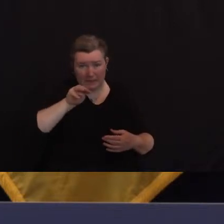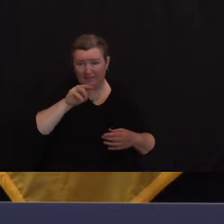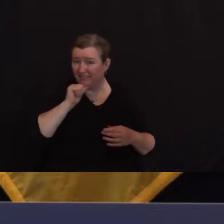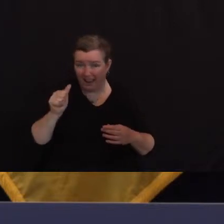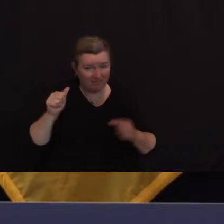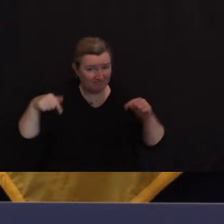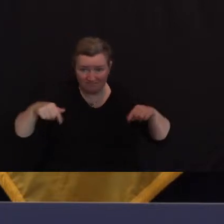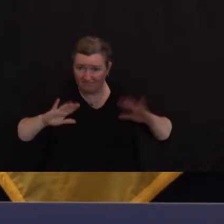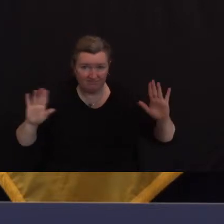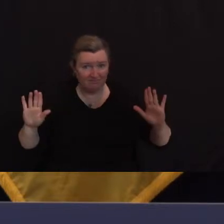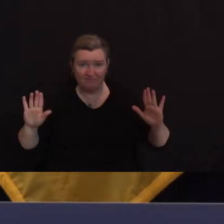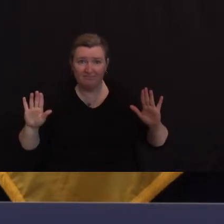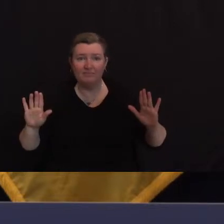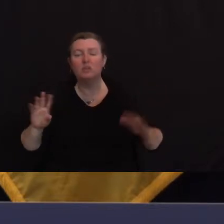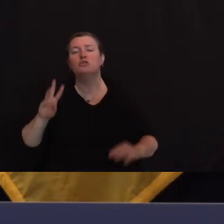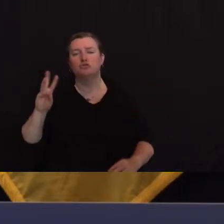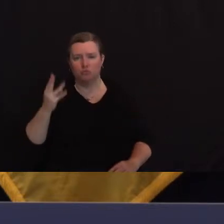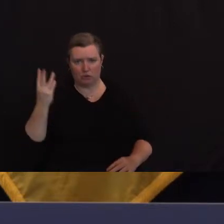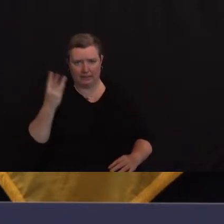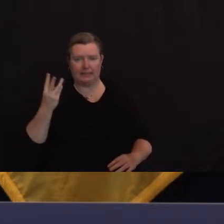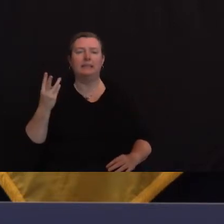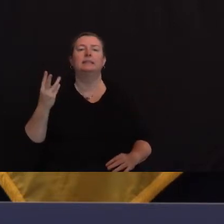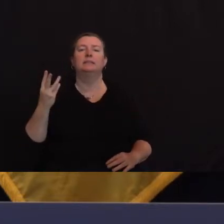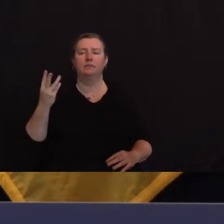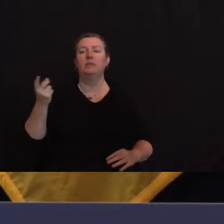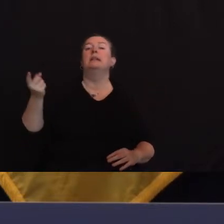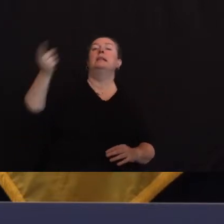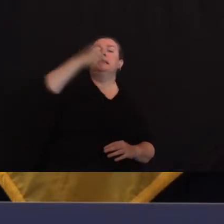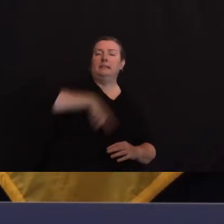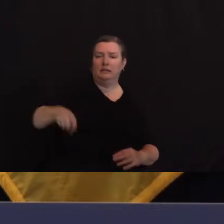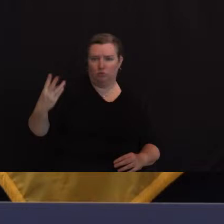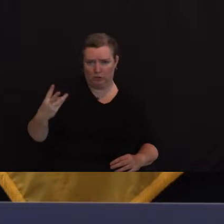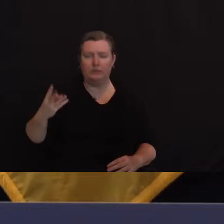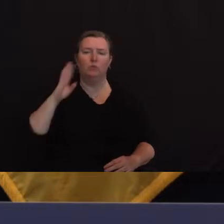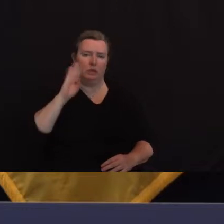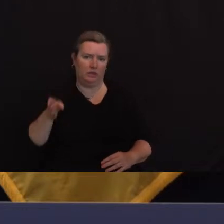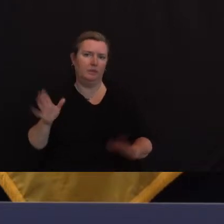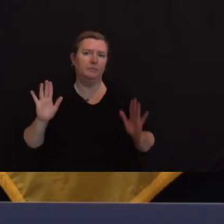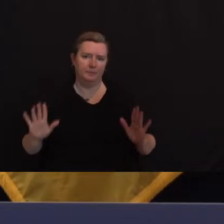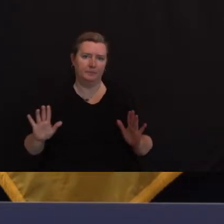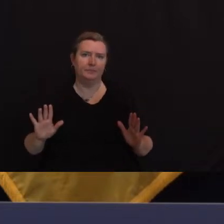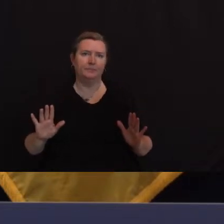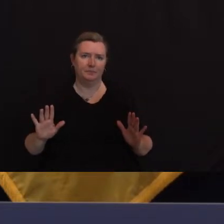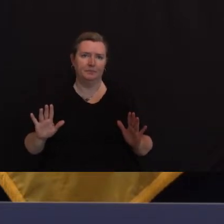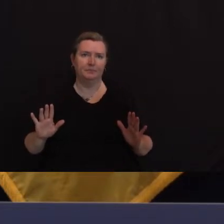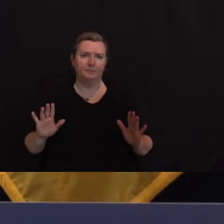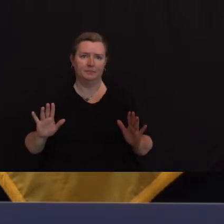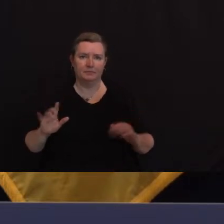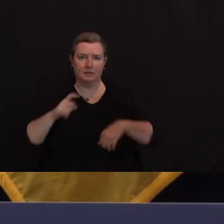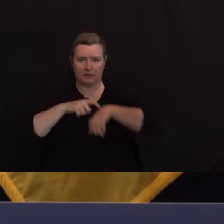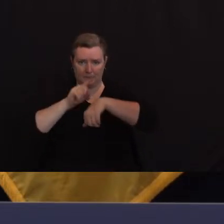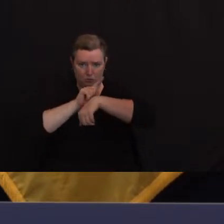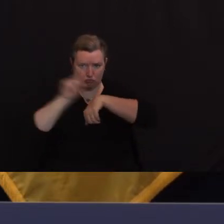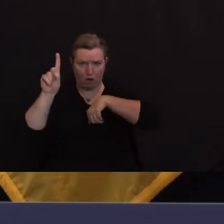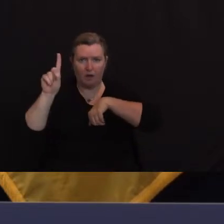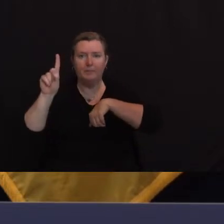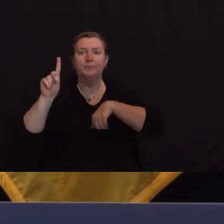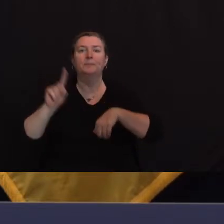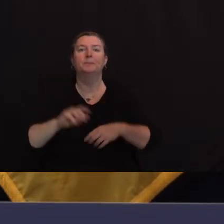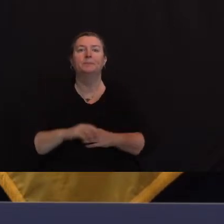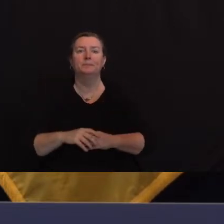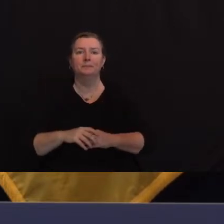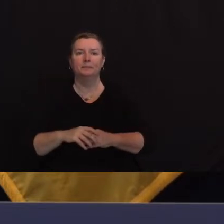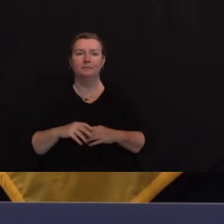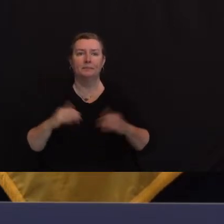week. So we'll be here, unless you hear otherwise from Mahan or colleagues, we'll be here Wednesday at 1 o'clock. And with that, Matt, let's start with